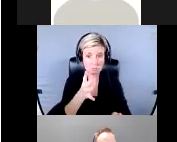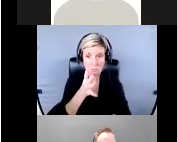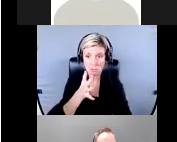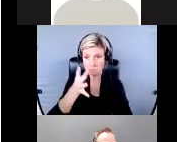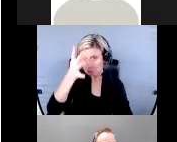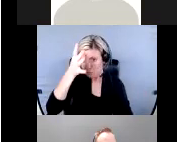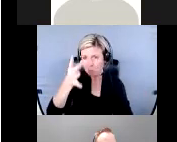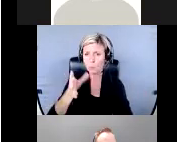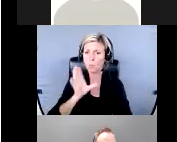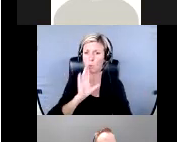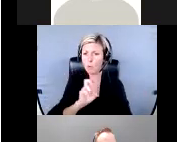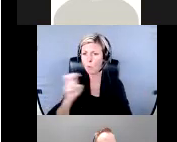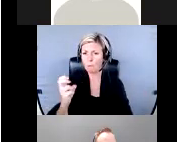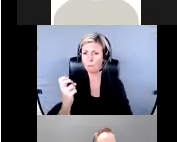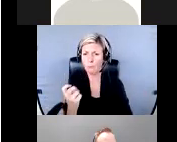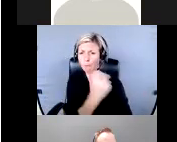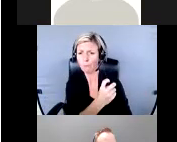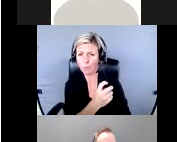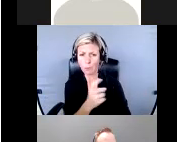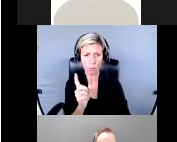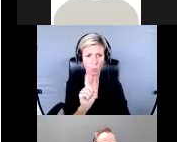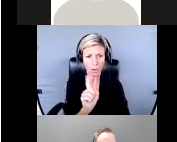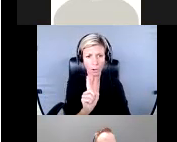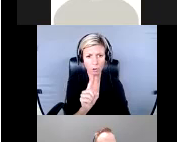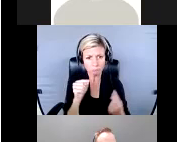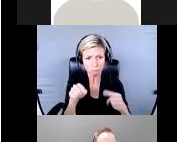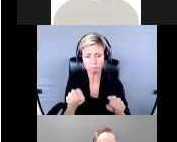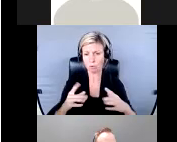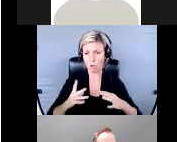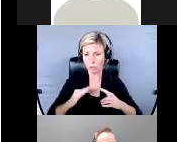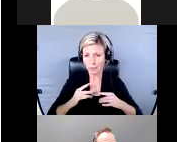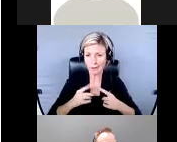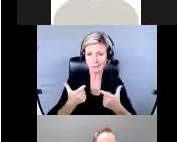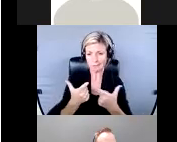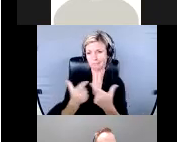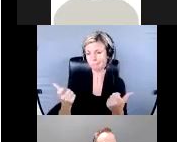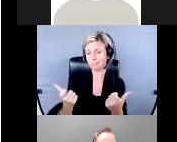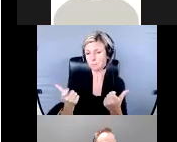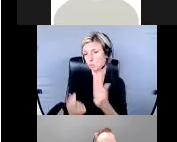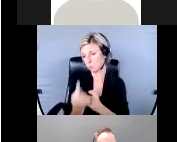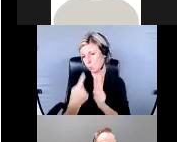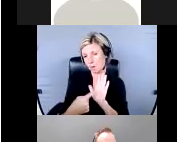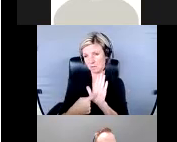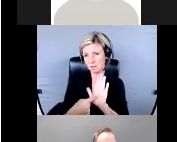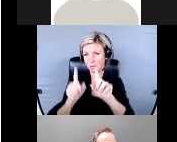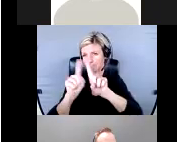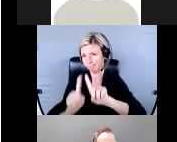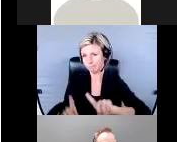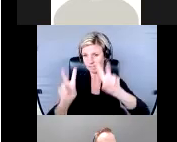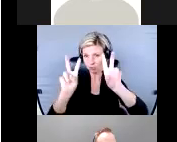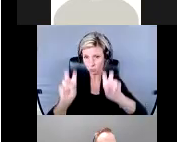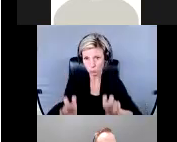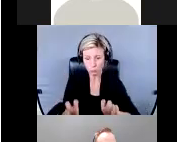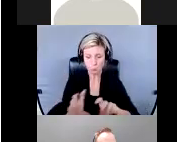family, and so on. So these are some of the examples of issues that families face that are